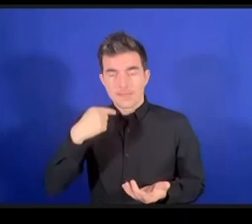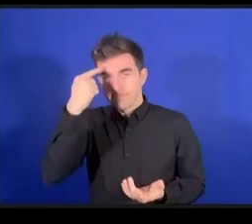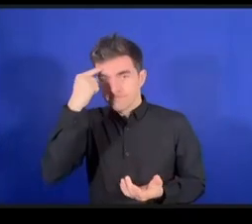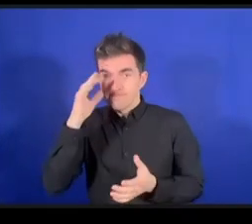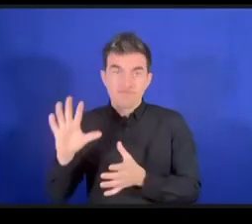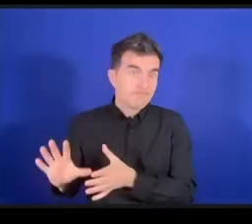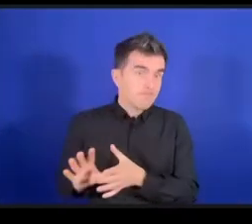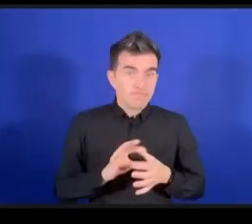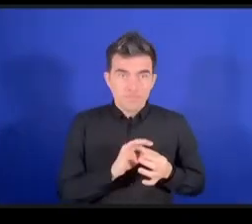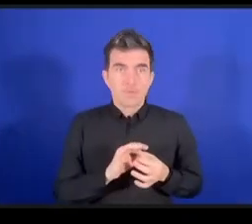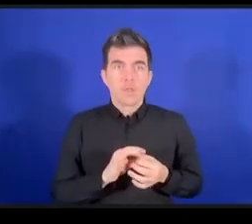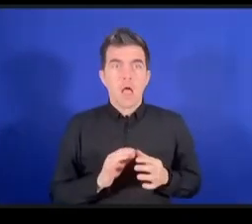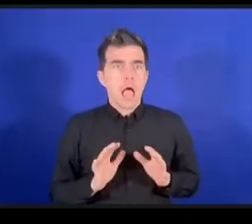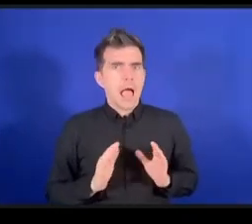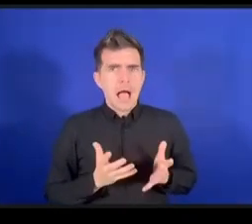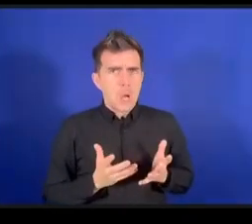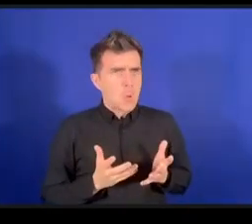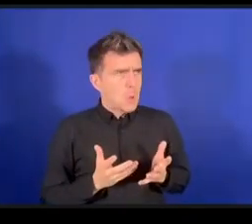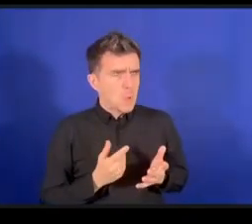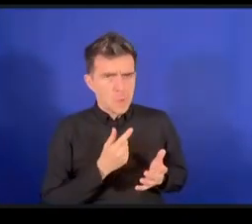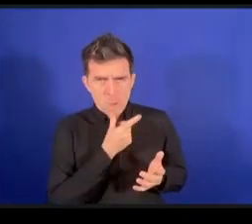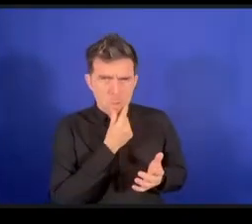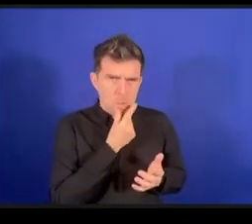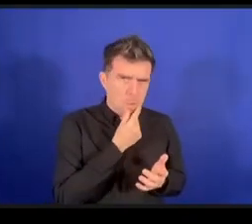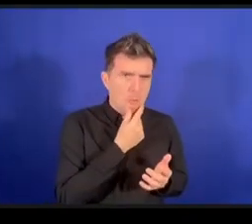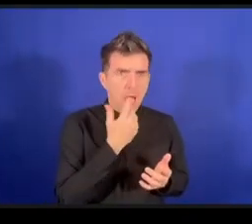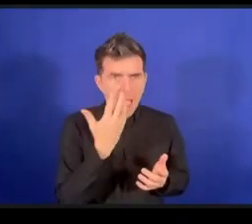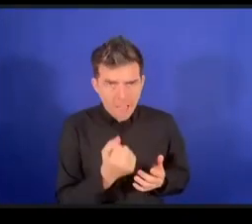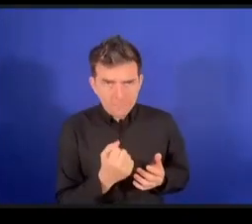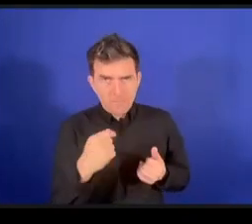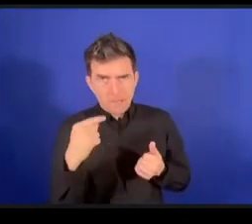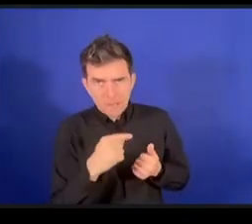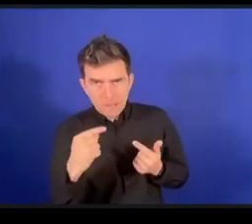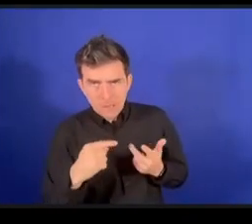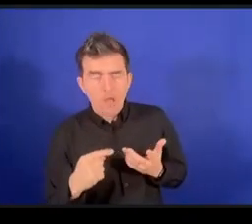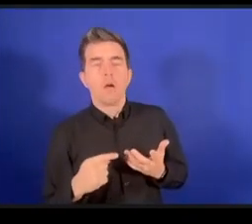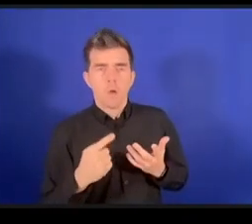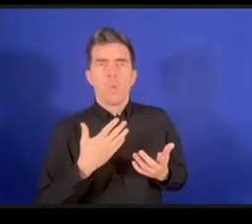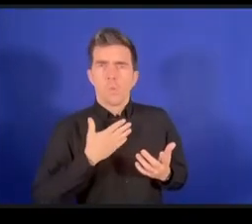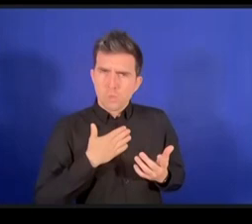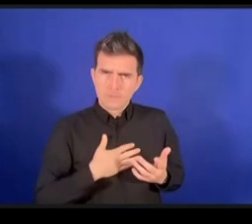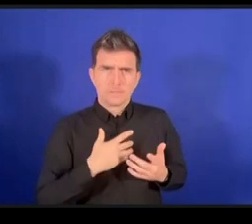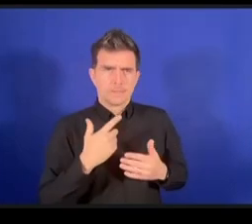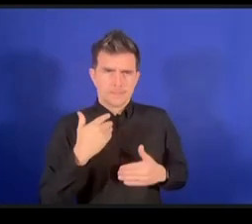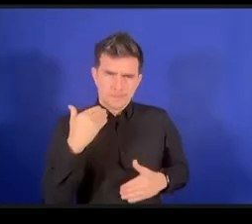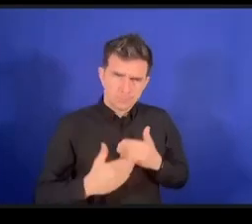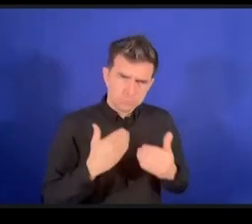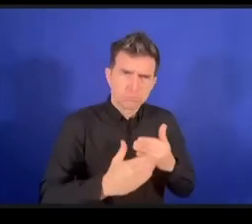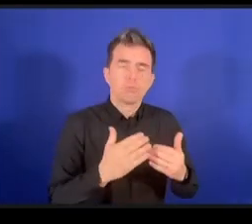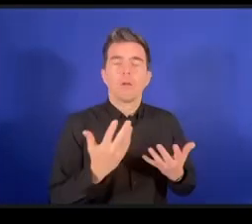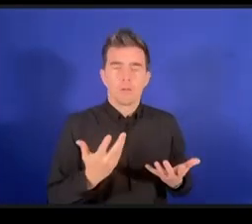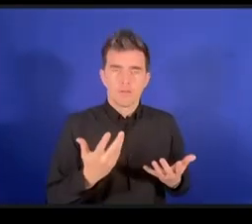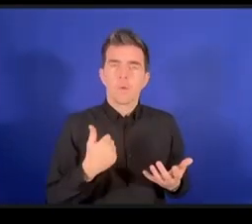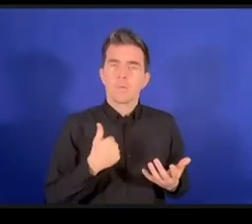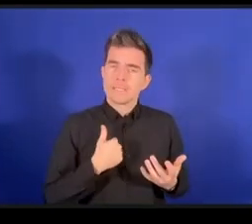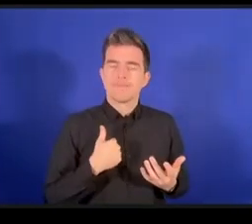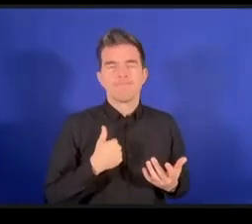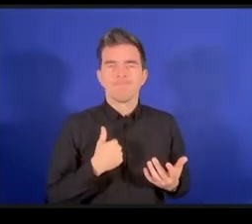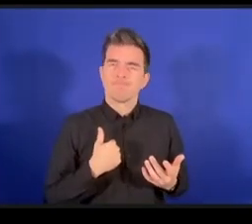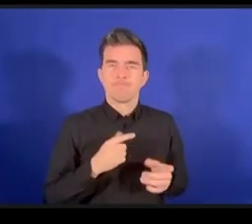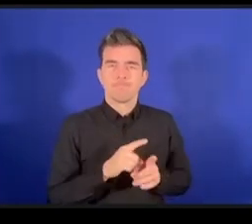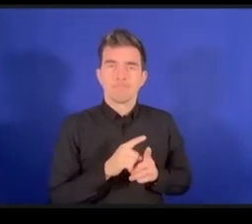of fell a little bit behind in that context.